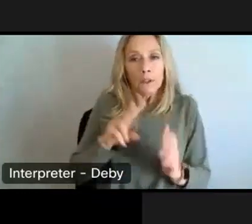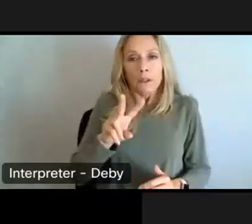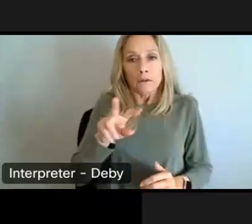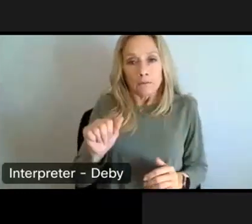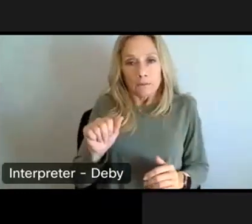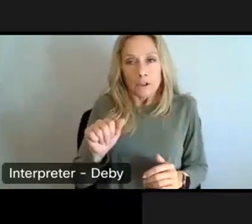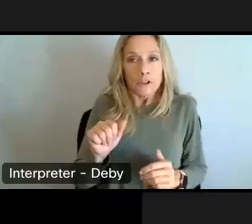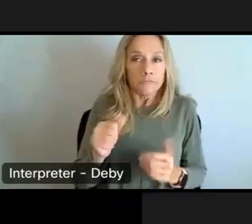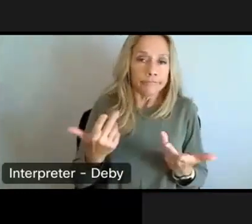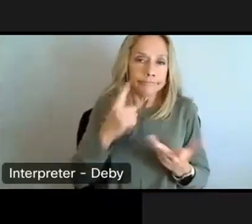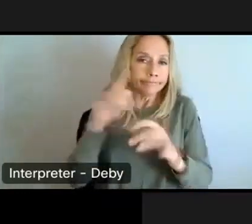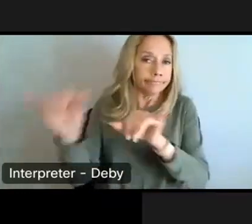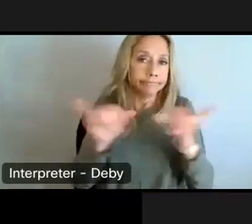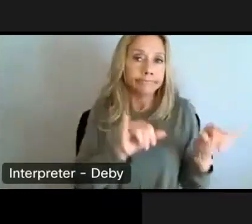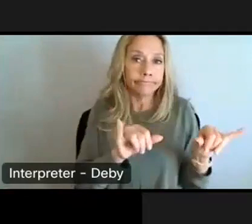isn't any different with that.